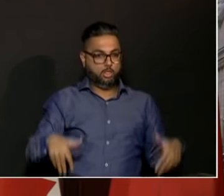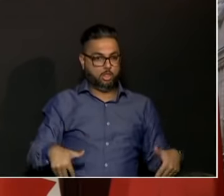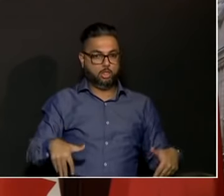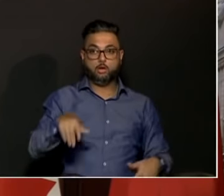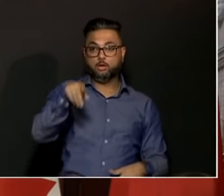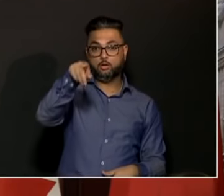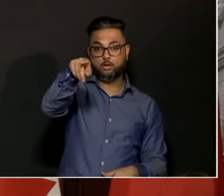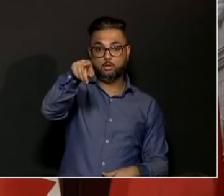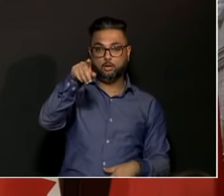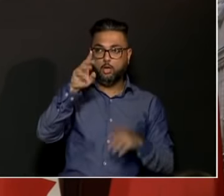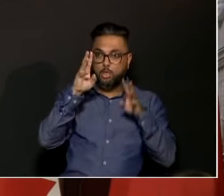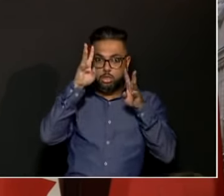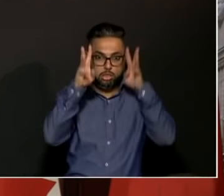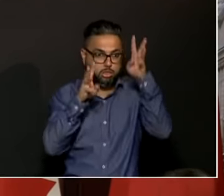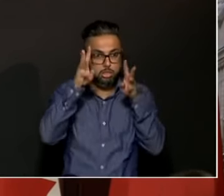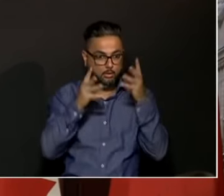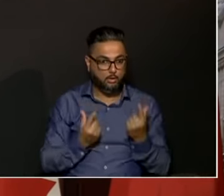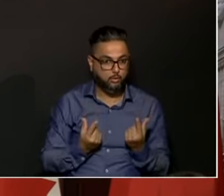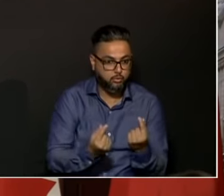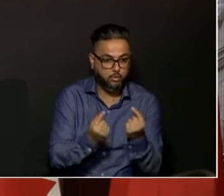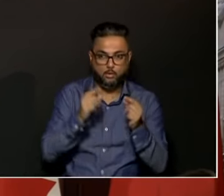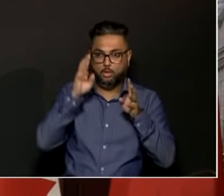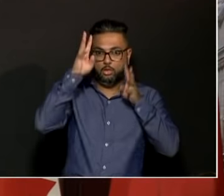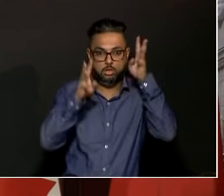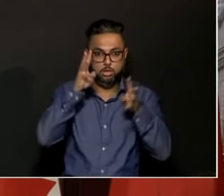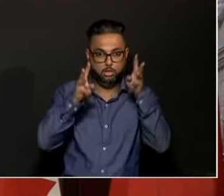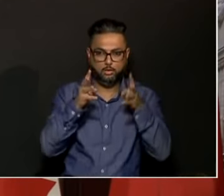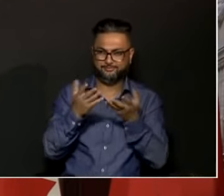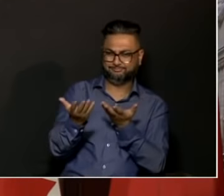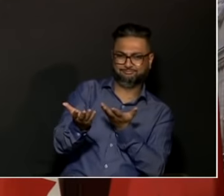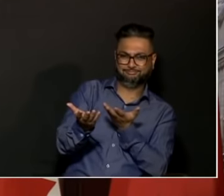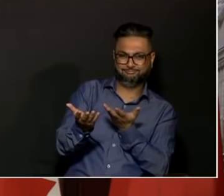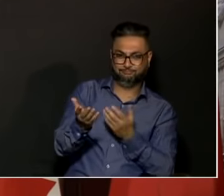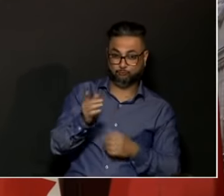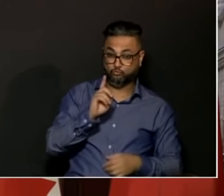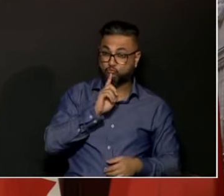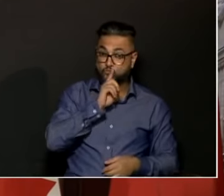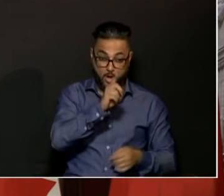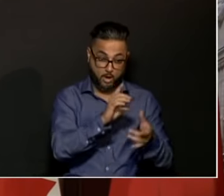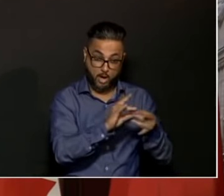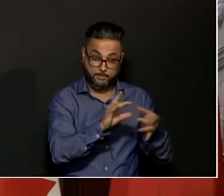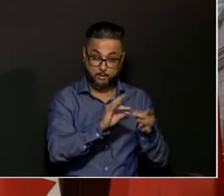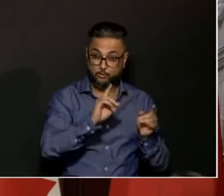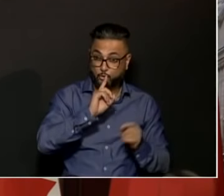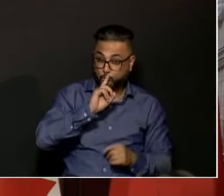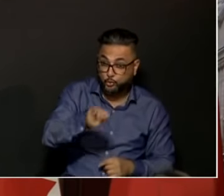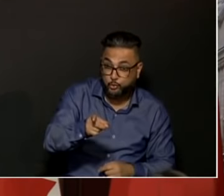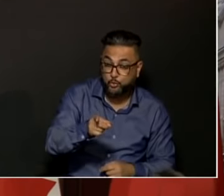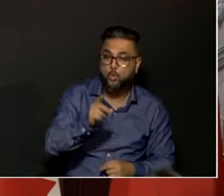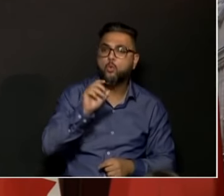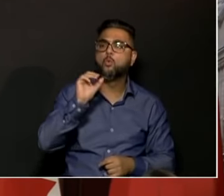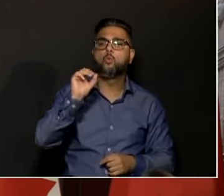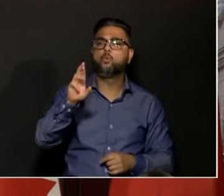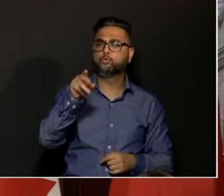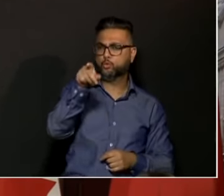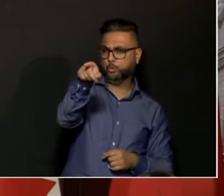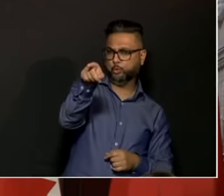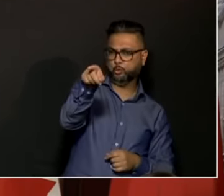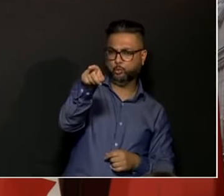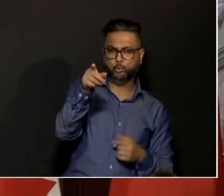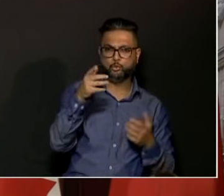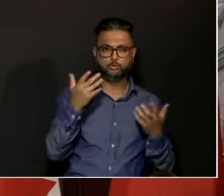And I'm trying to get a sense from you, is there some accuracy to that, or is the landscape changing so